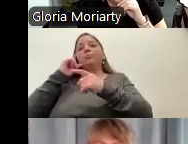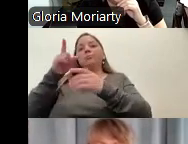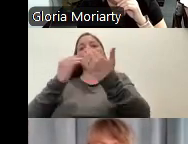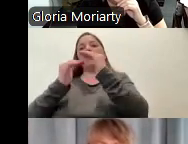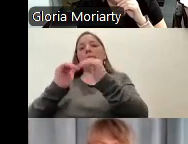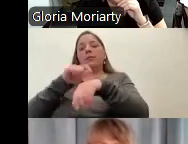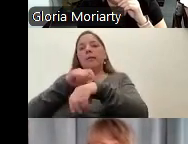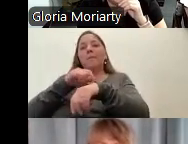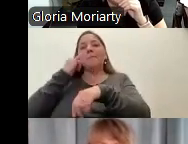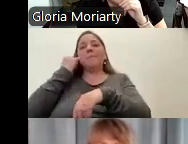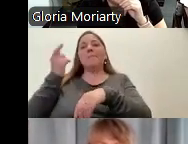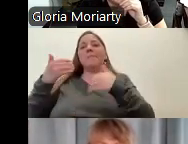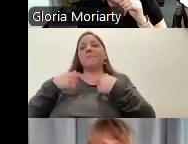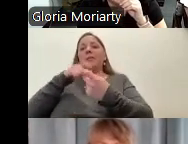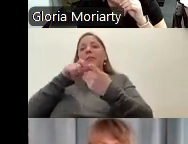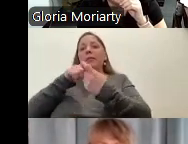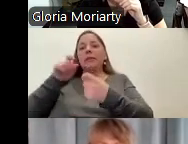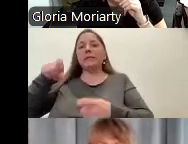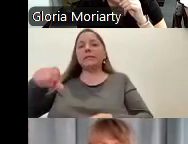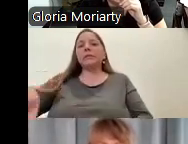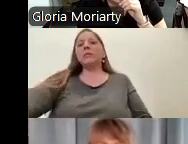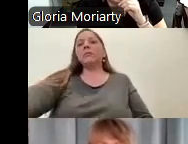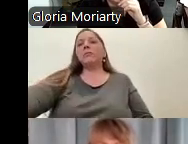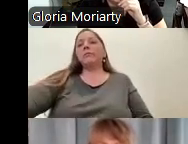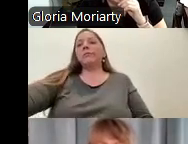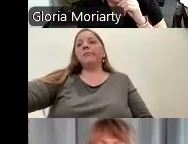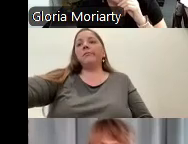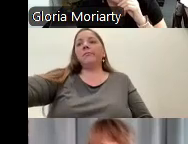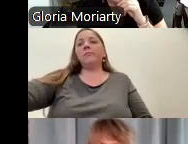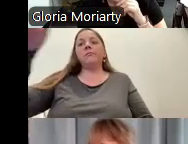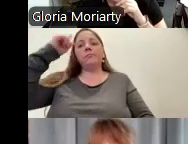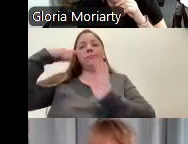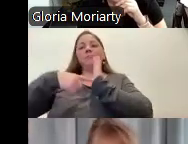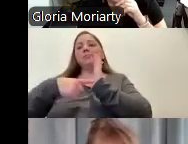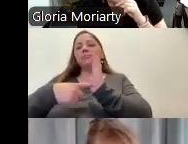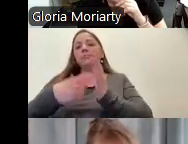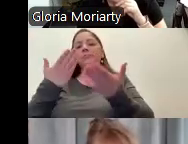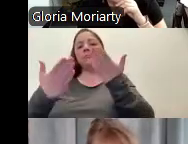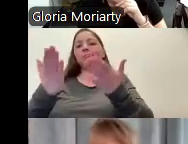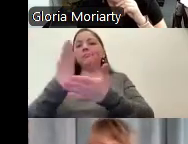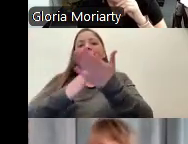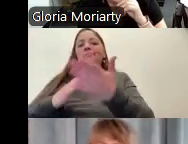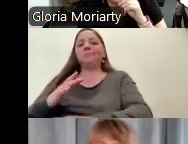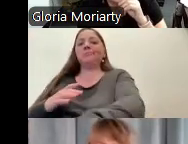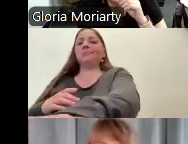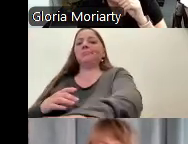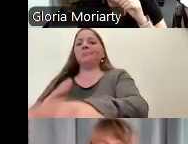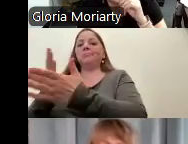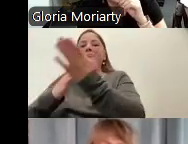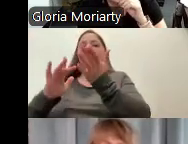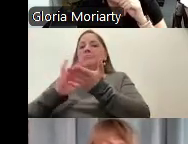a certain special need, in LA for some medical treatments or things like